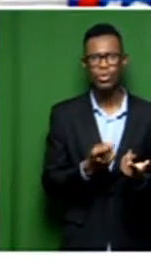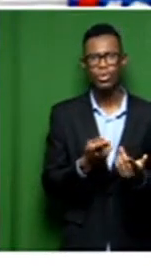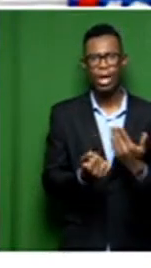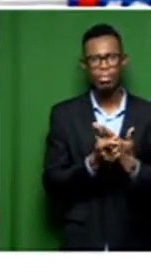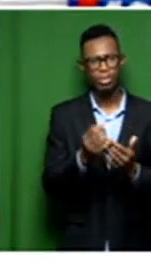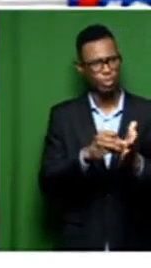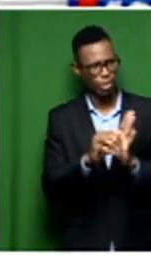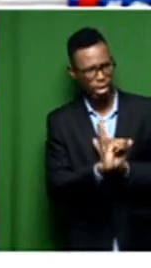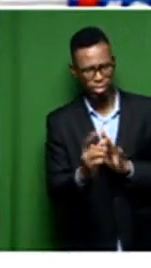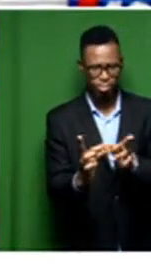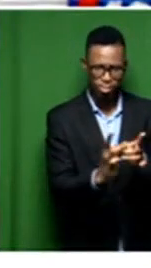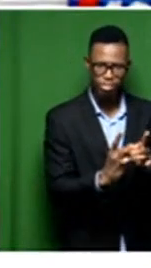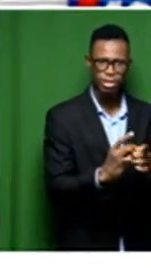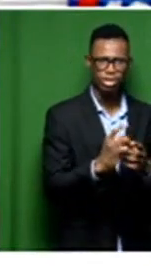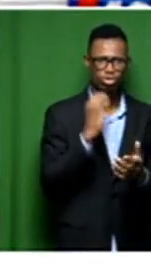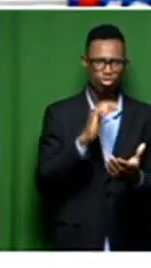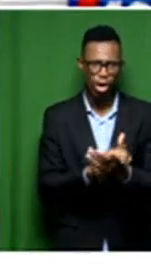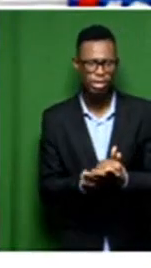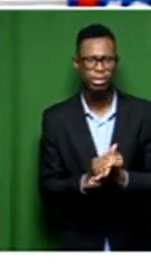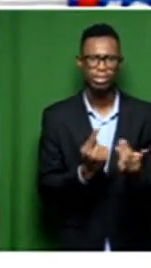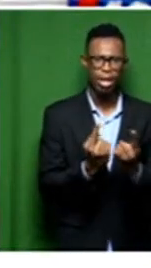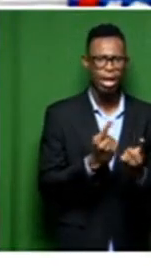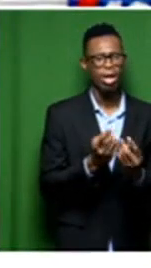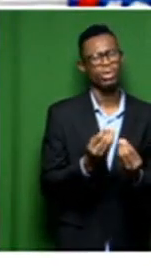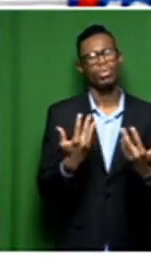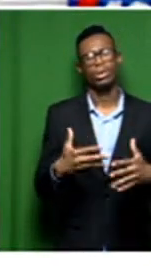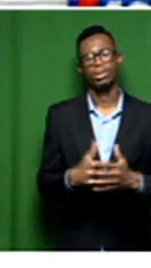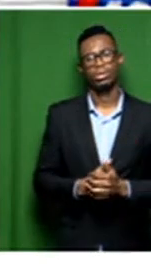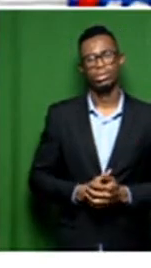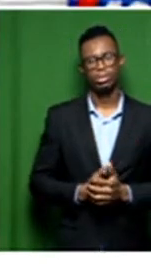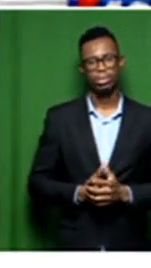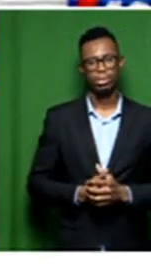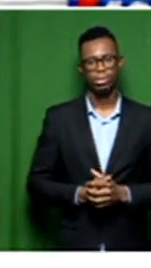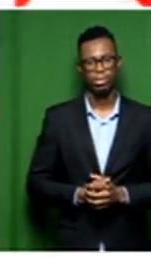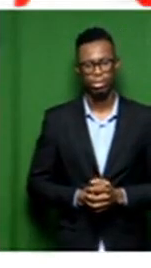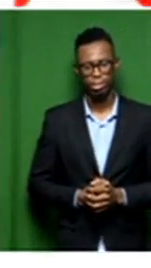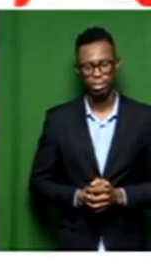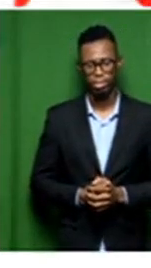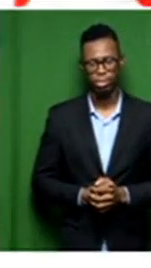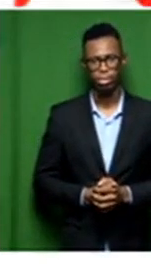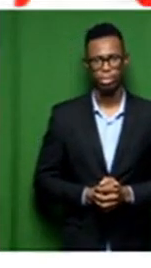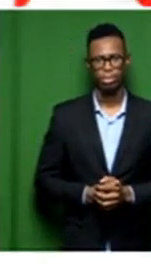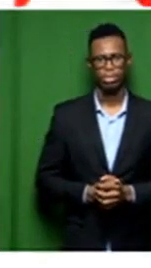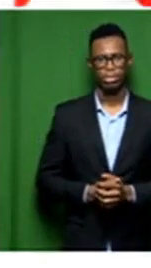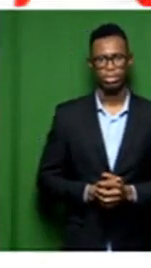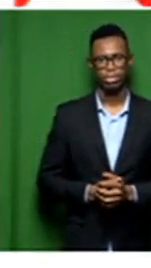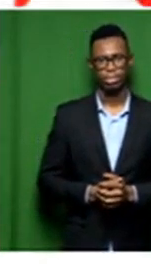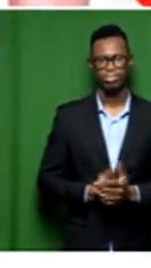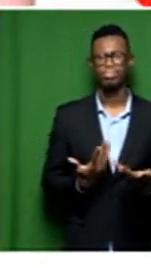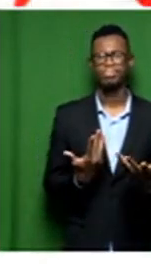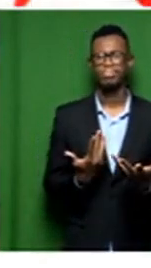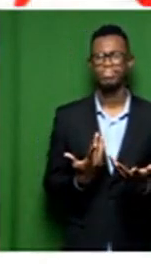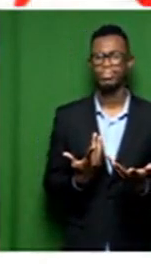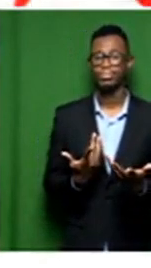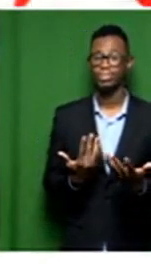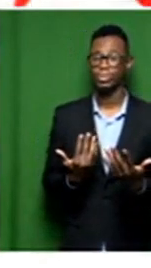rapport, excitement in the classroom, and children respond beautifully to this program. Mm-hmm. Why do you think it's important that we start